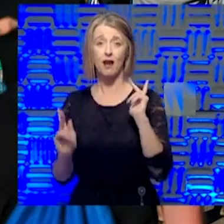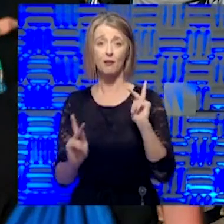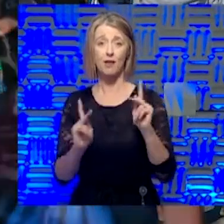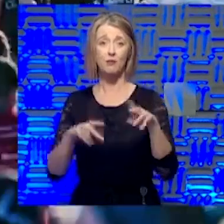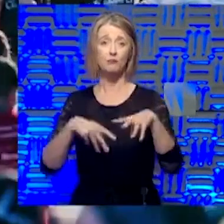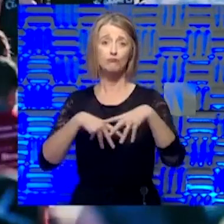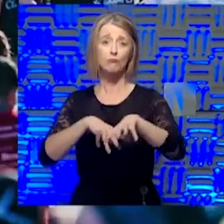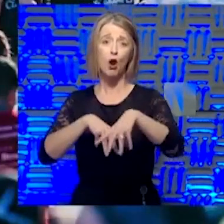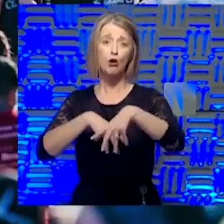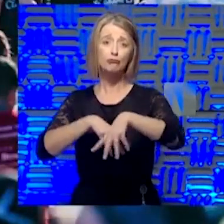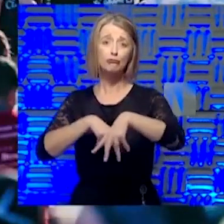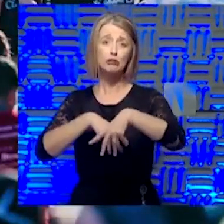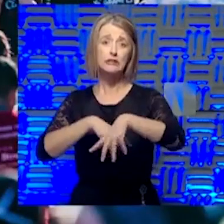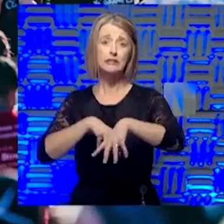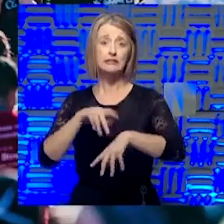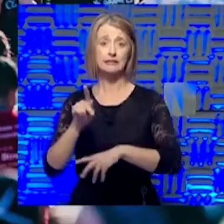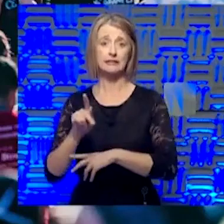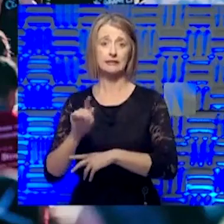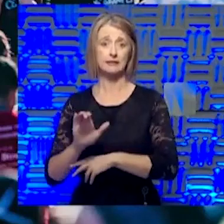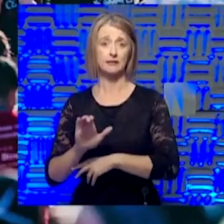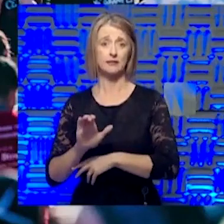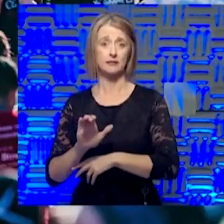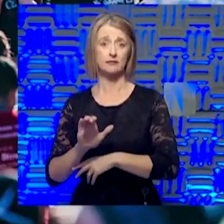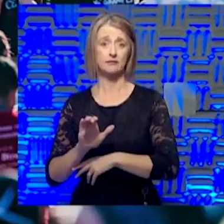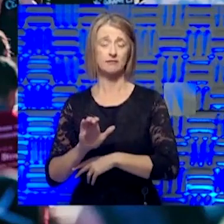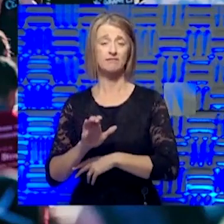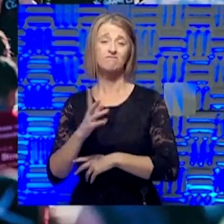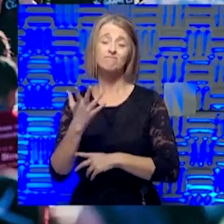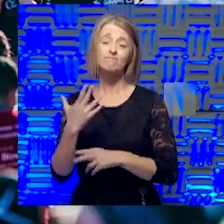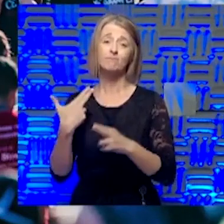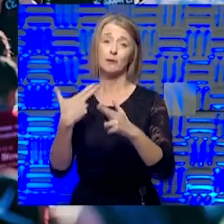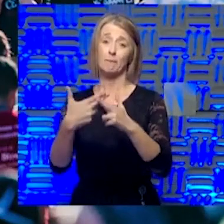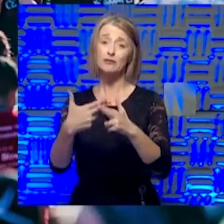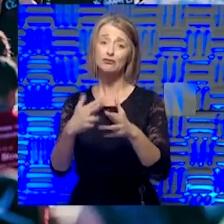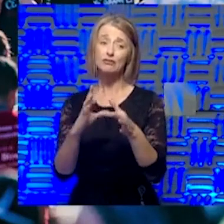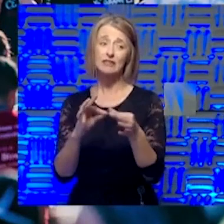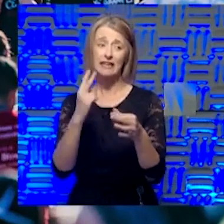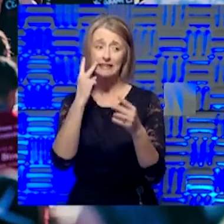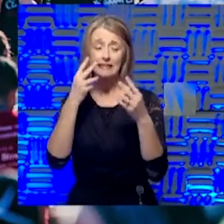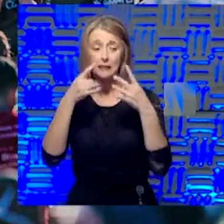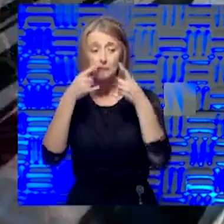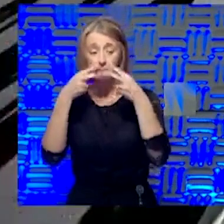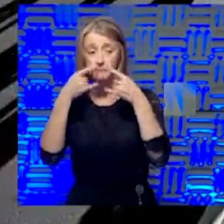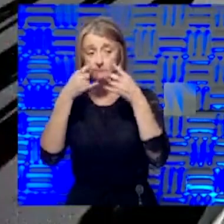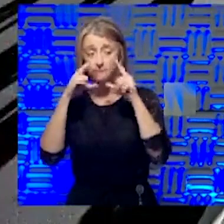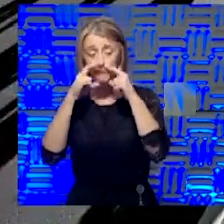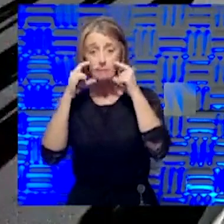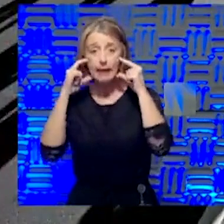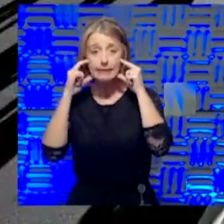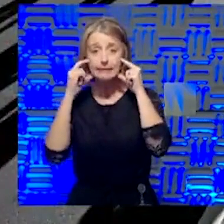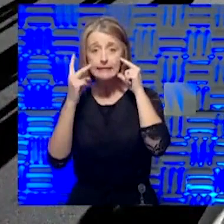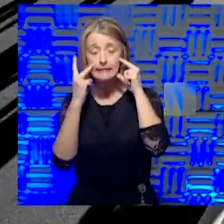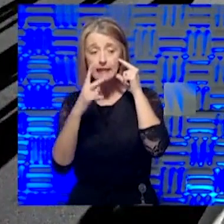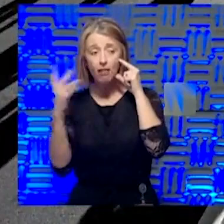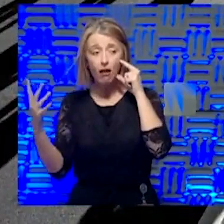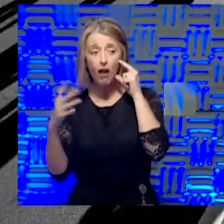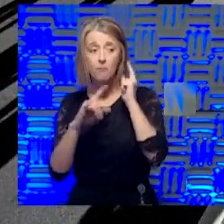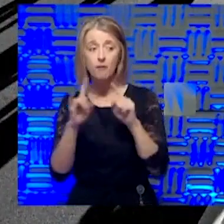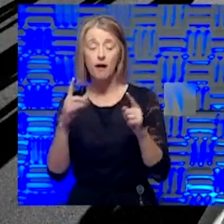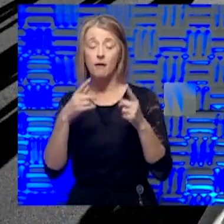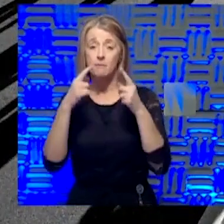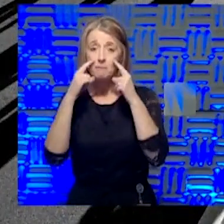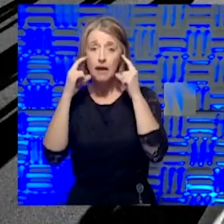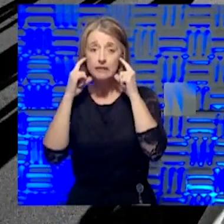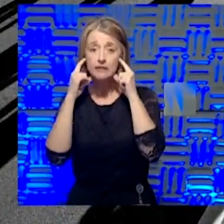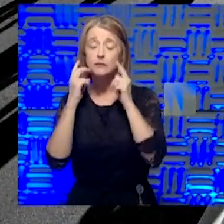marching. This is in Kansas City. And I do want to say, I see a lot of mask wearing. That's great. Not everybody. But mask wearing